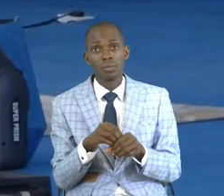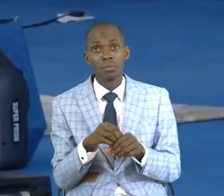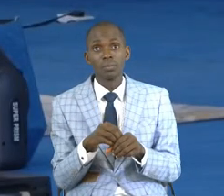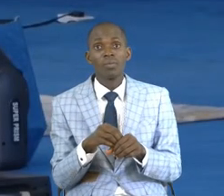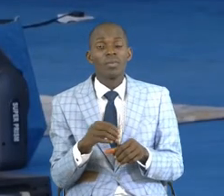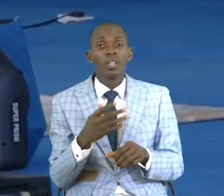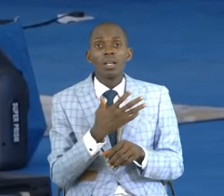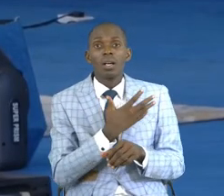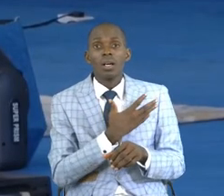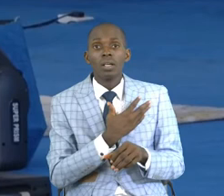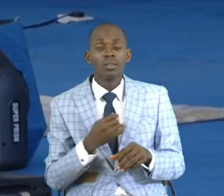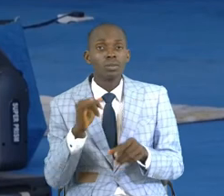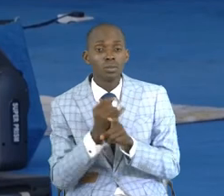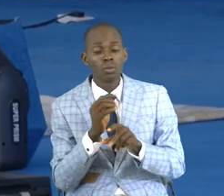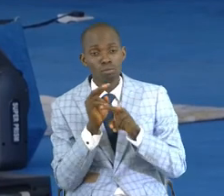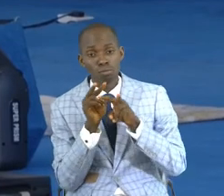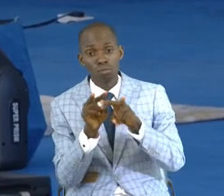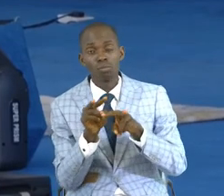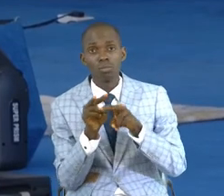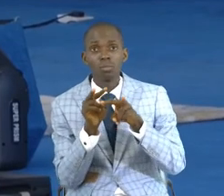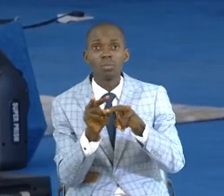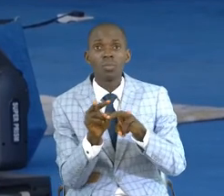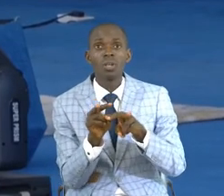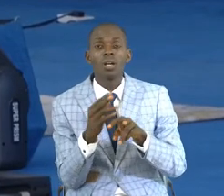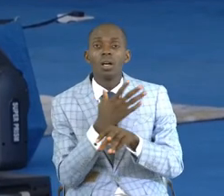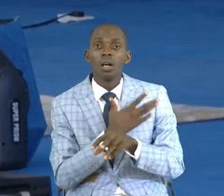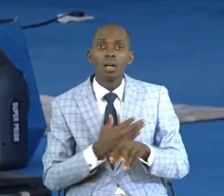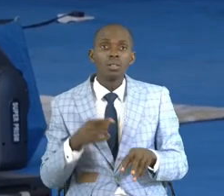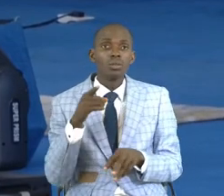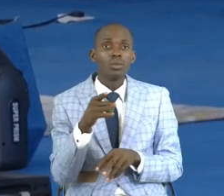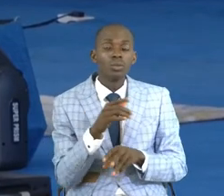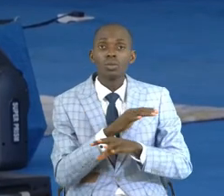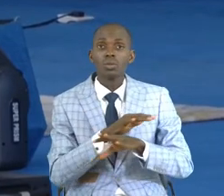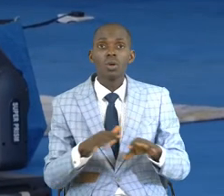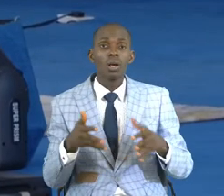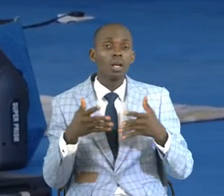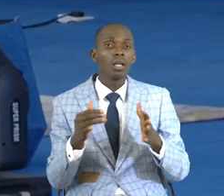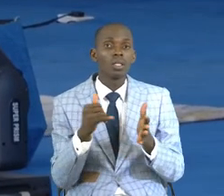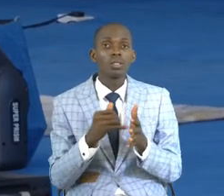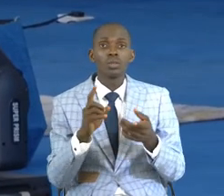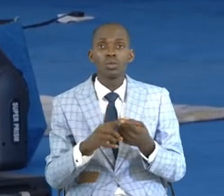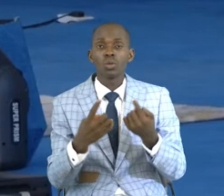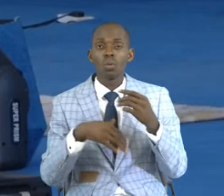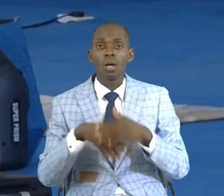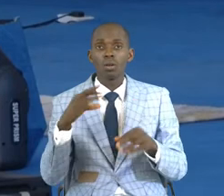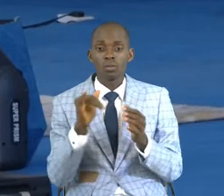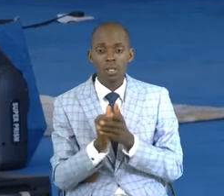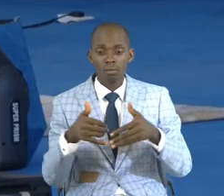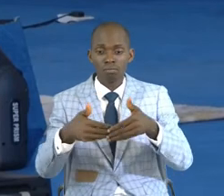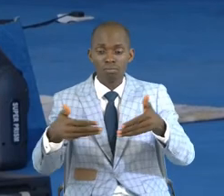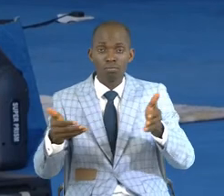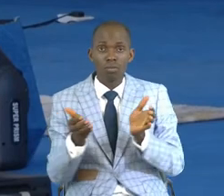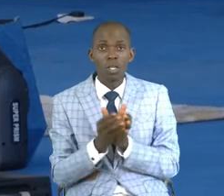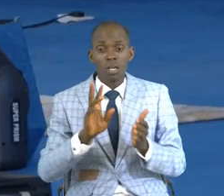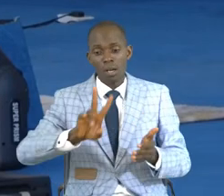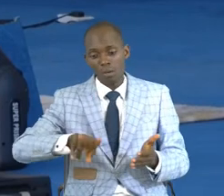always looking at it, you appreciate it, you don't allow it to come out of that jar and fall into the